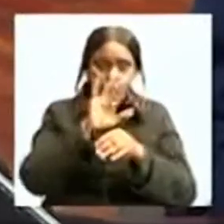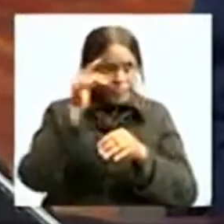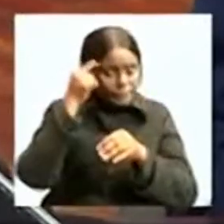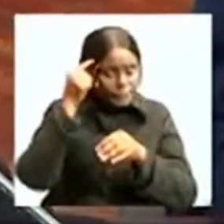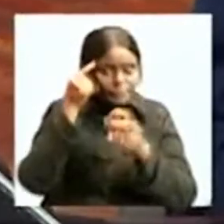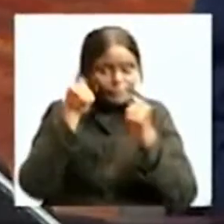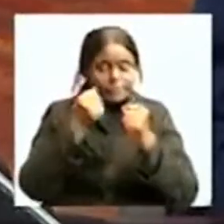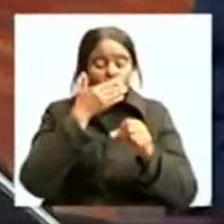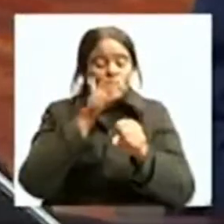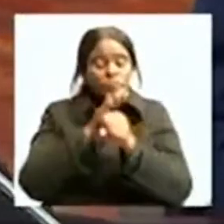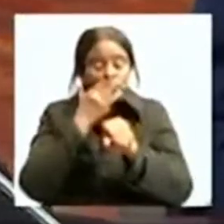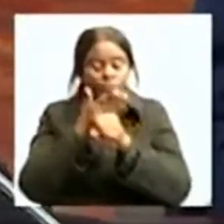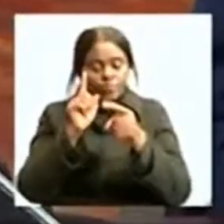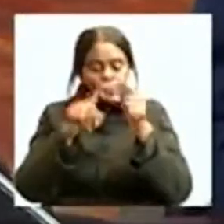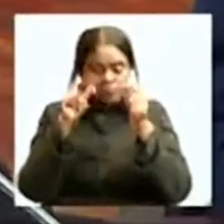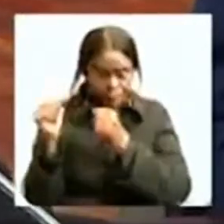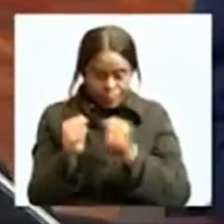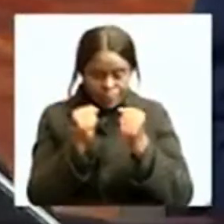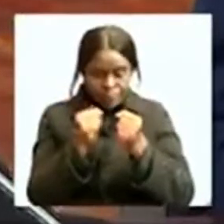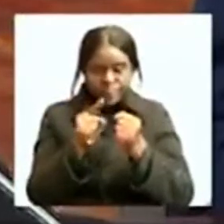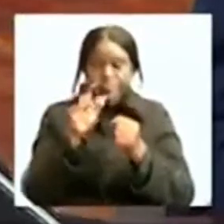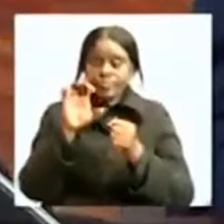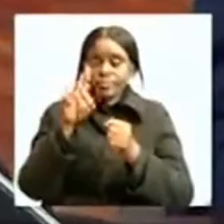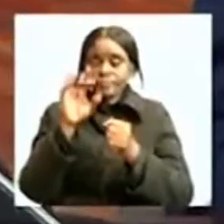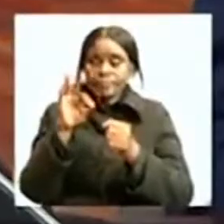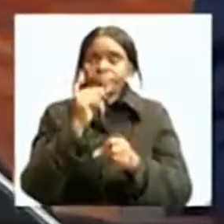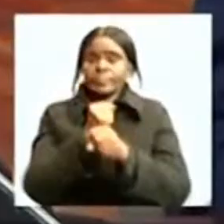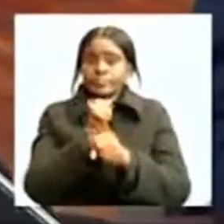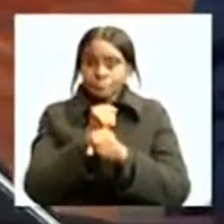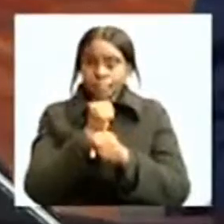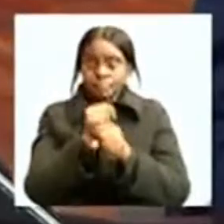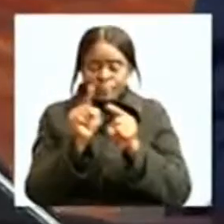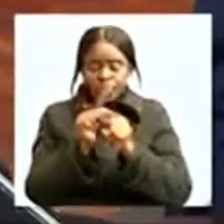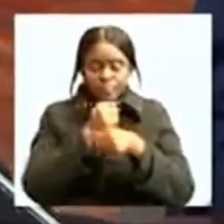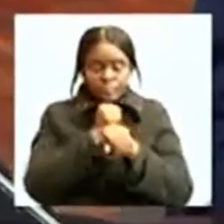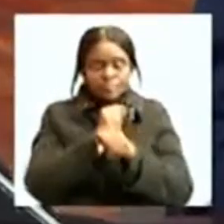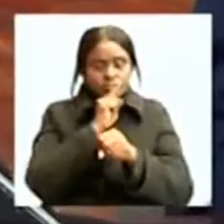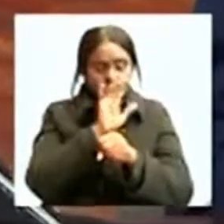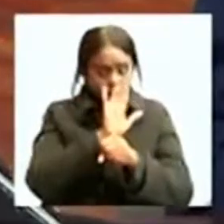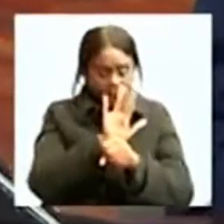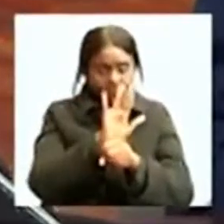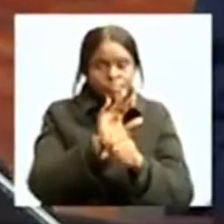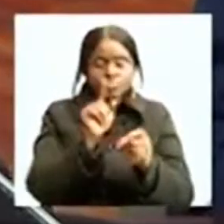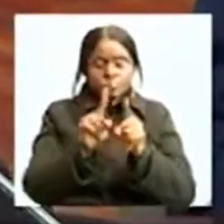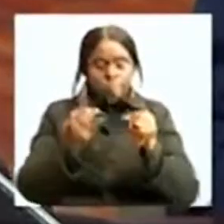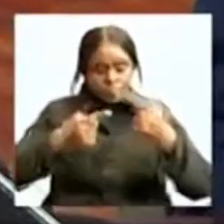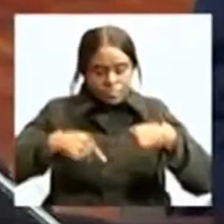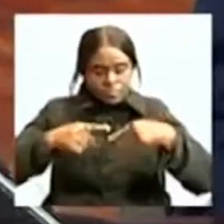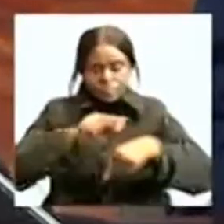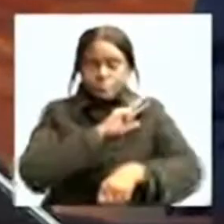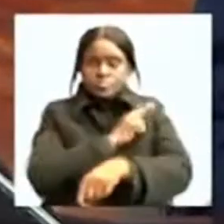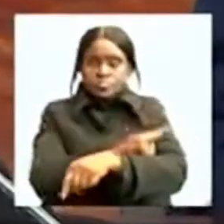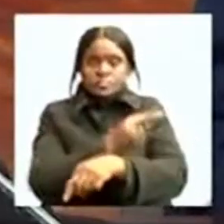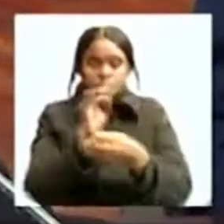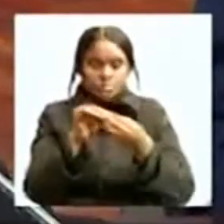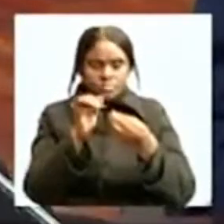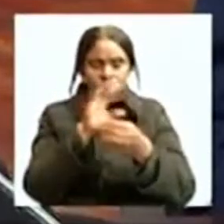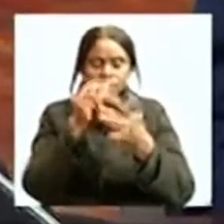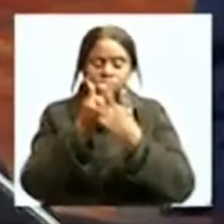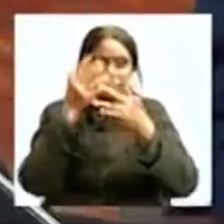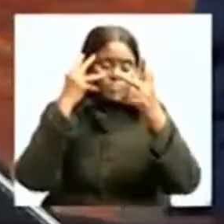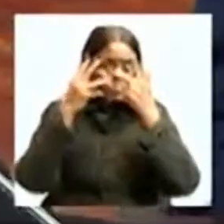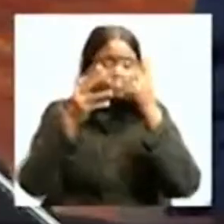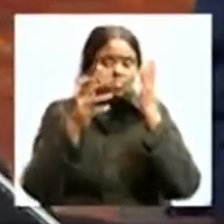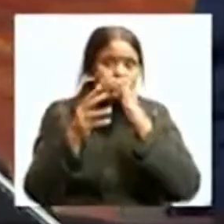strong commitment to strengthening the CDF framework and ensuring that development resources are